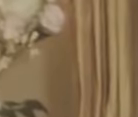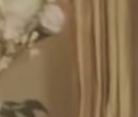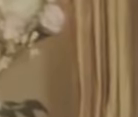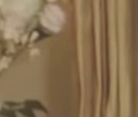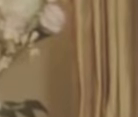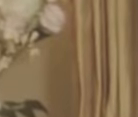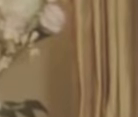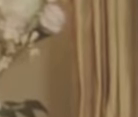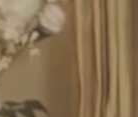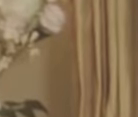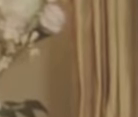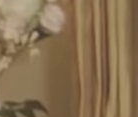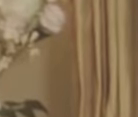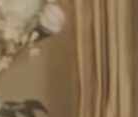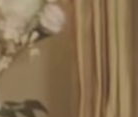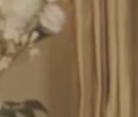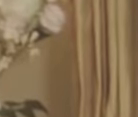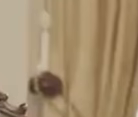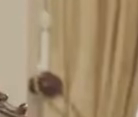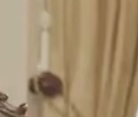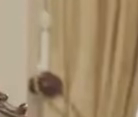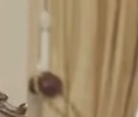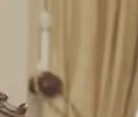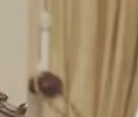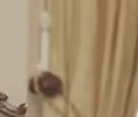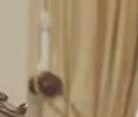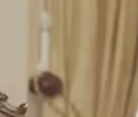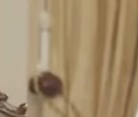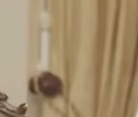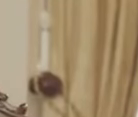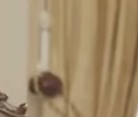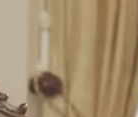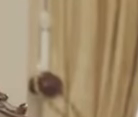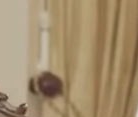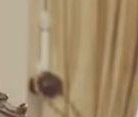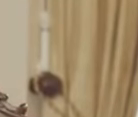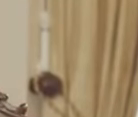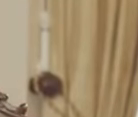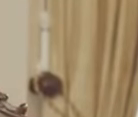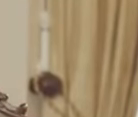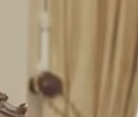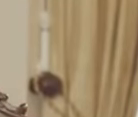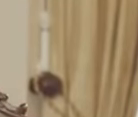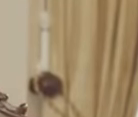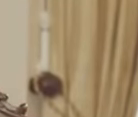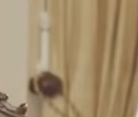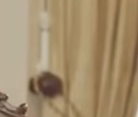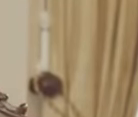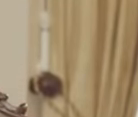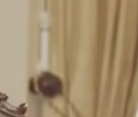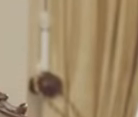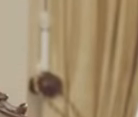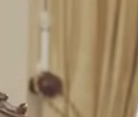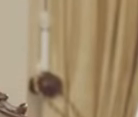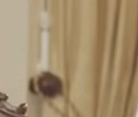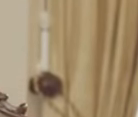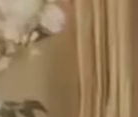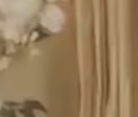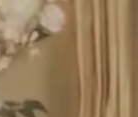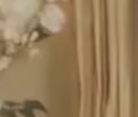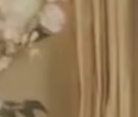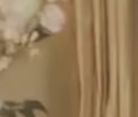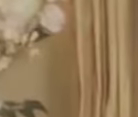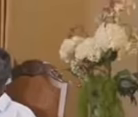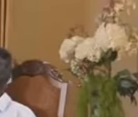woman suffered any hardship as a result of that? The word hardship. Now, what I would say